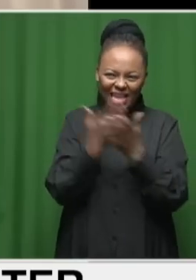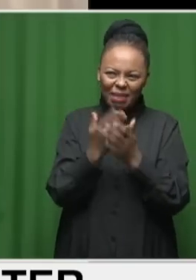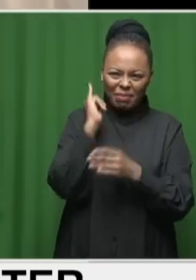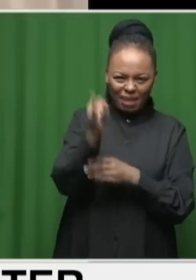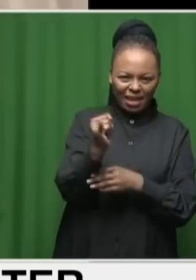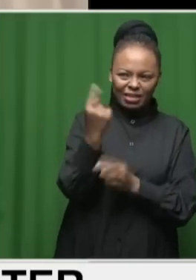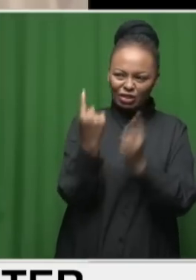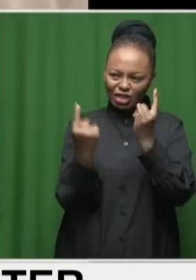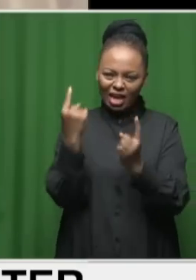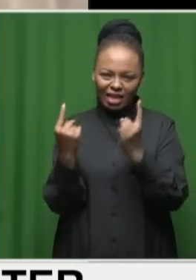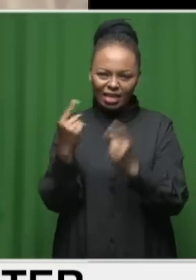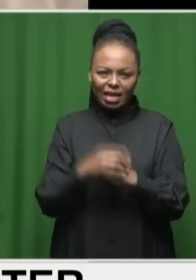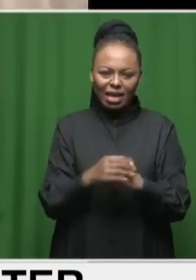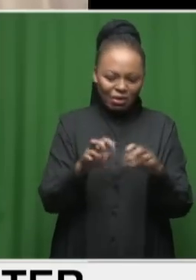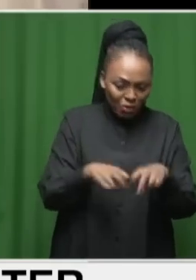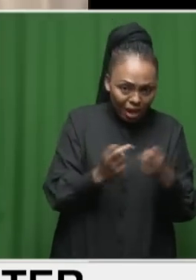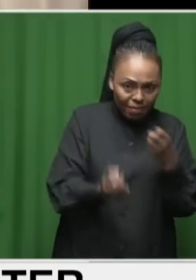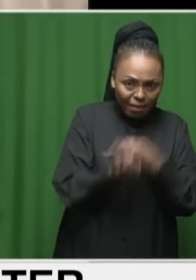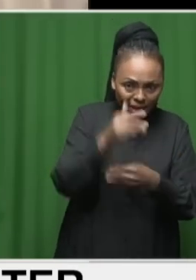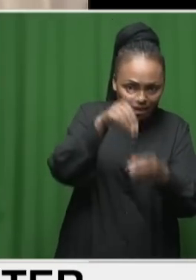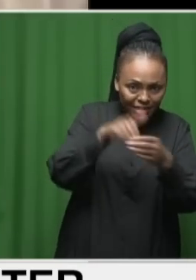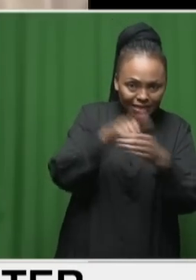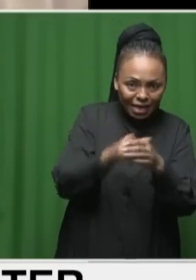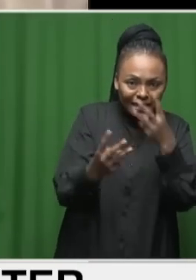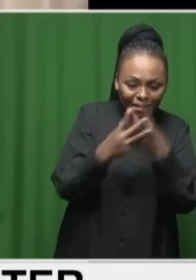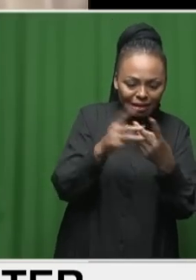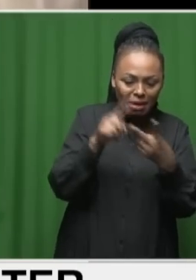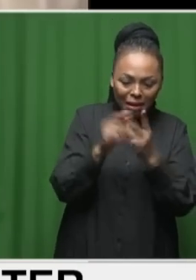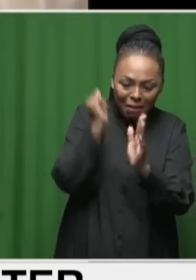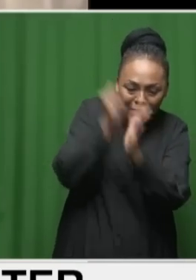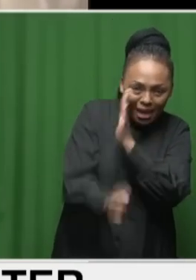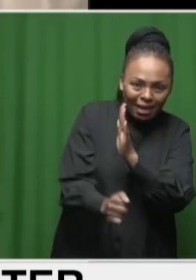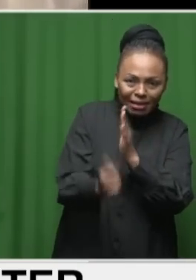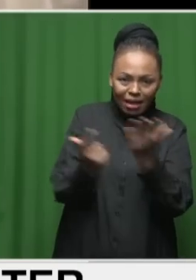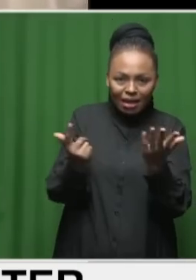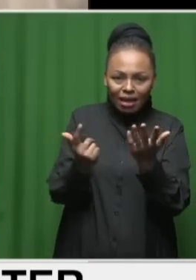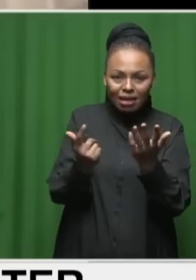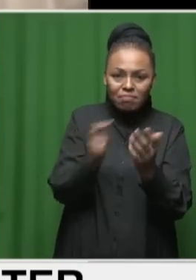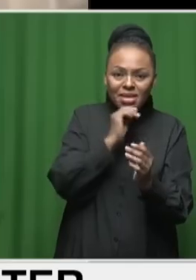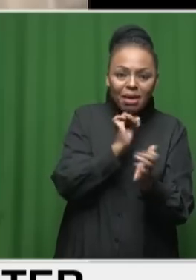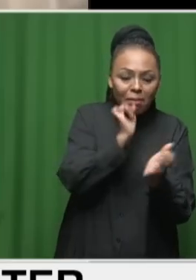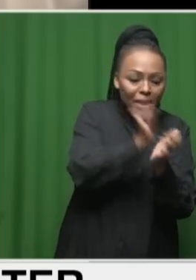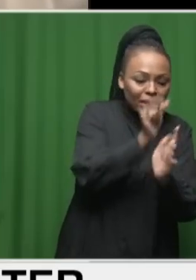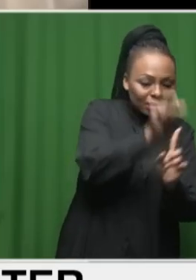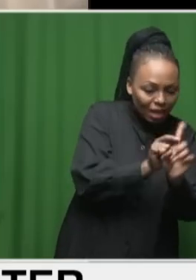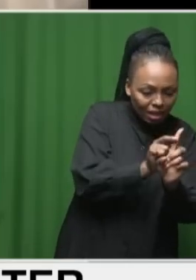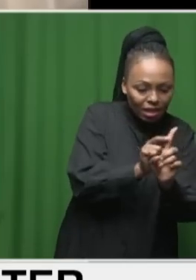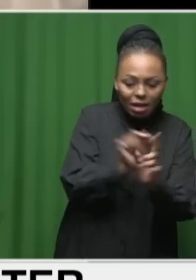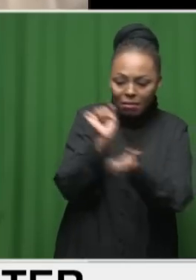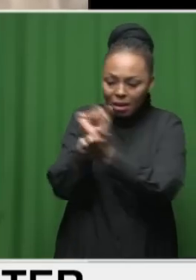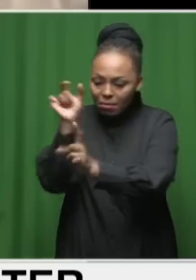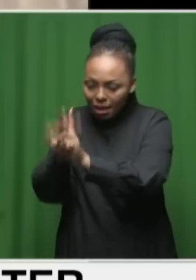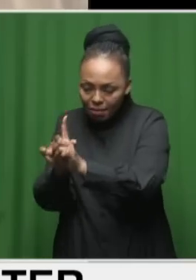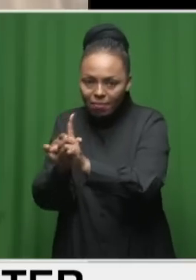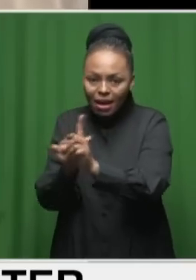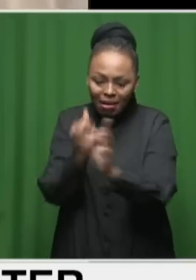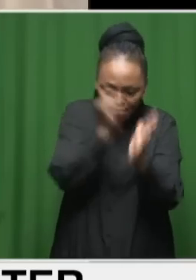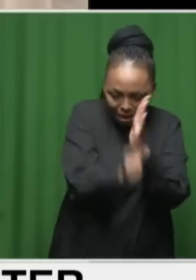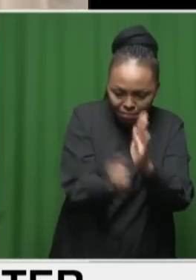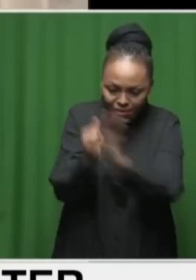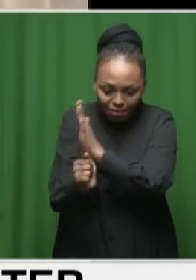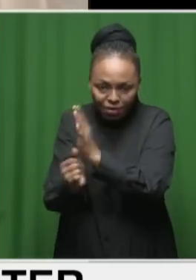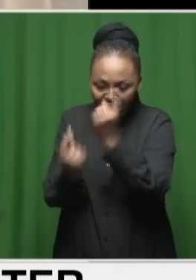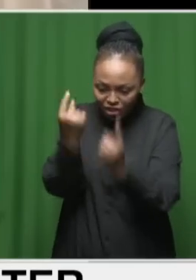jail. There's murder happening amongst prisoners, and that is kind of expected